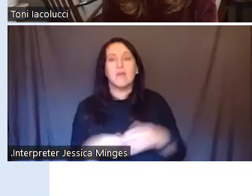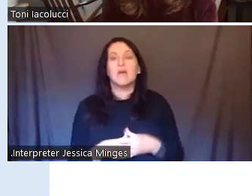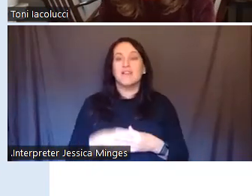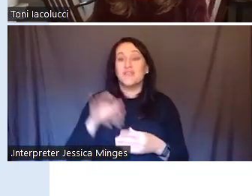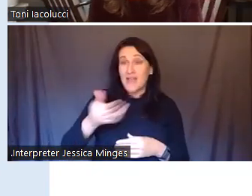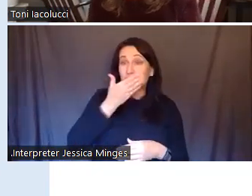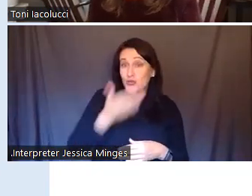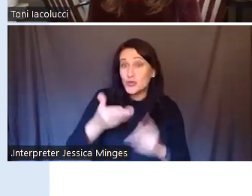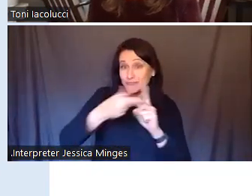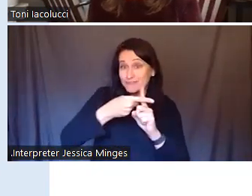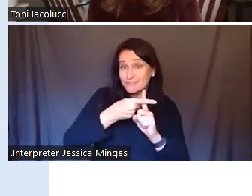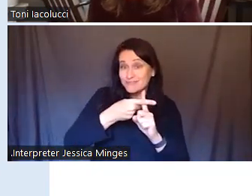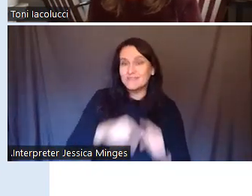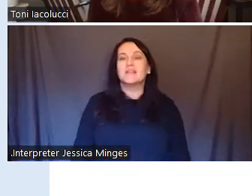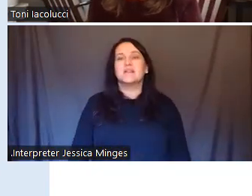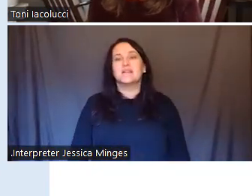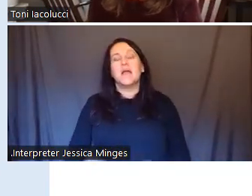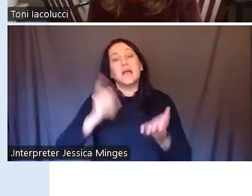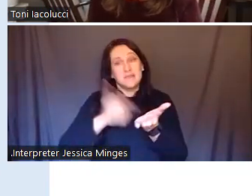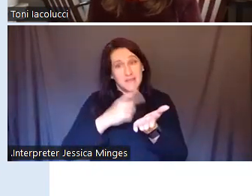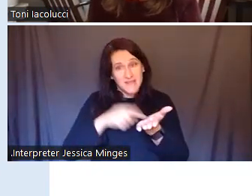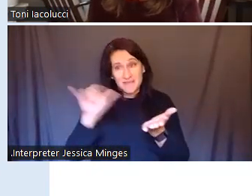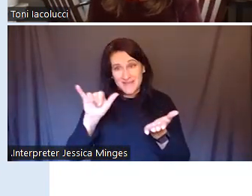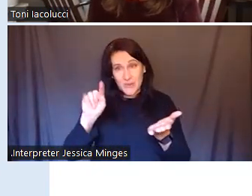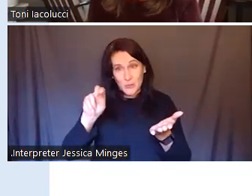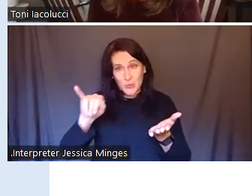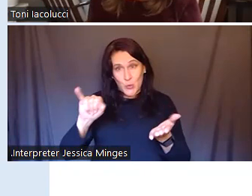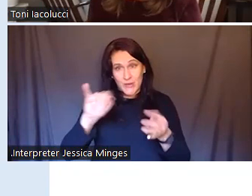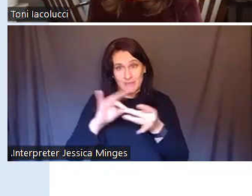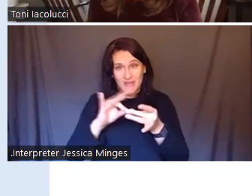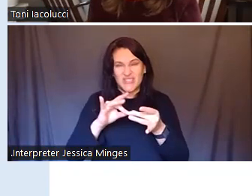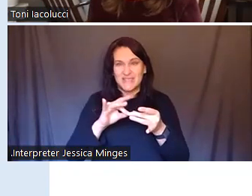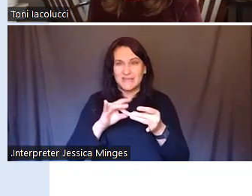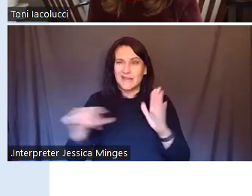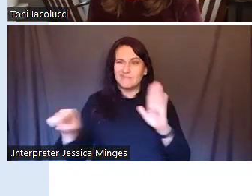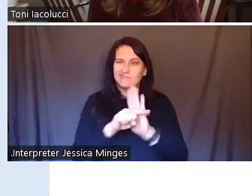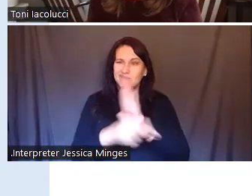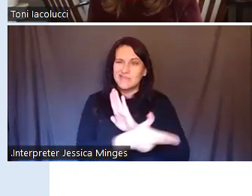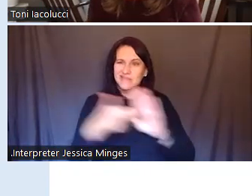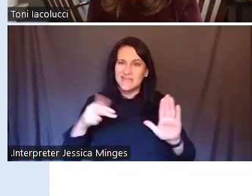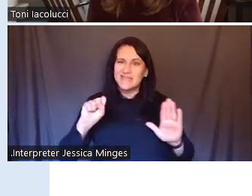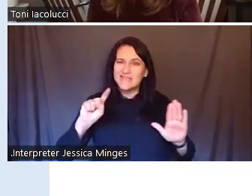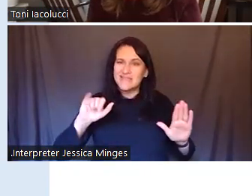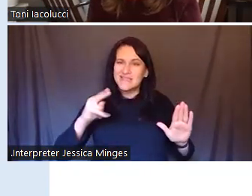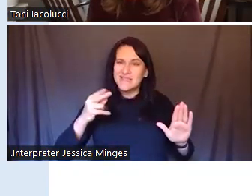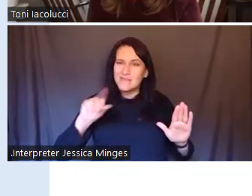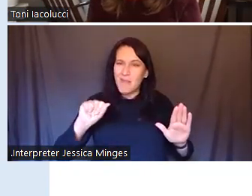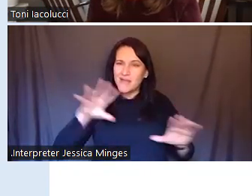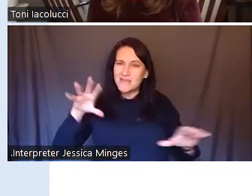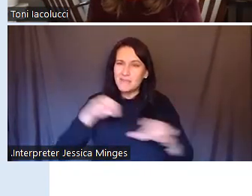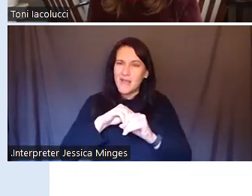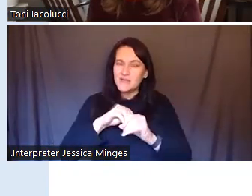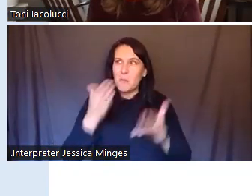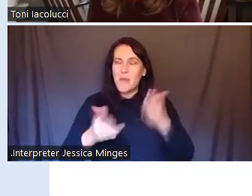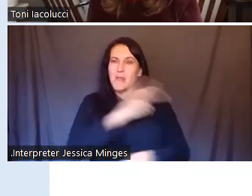good news. Sometimes, as Tony mentioned, stigma is in play, and so the patient may be